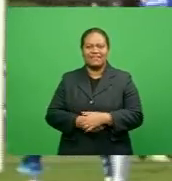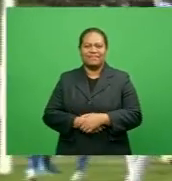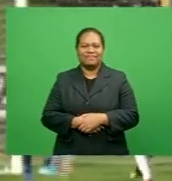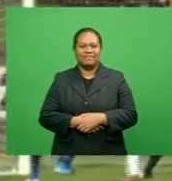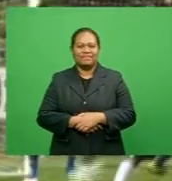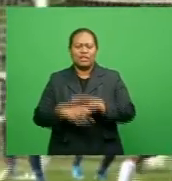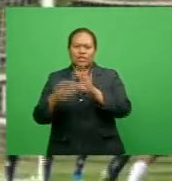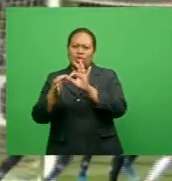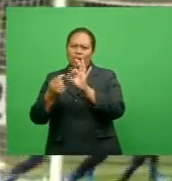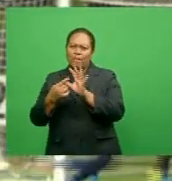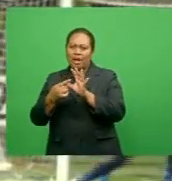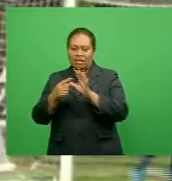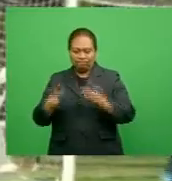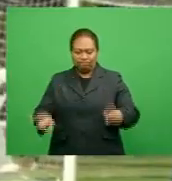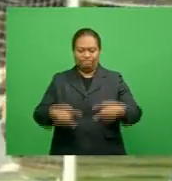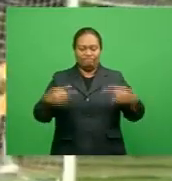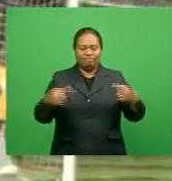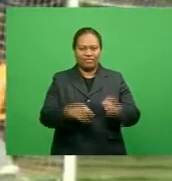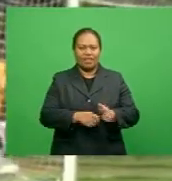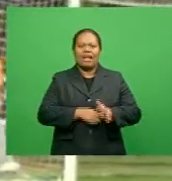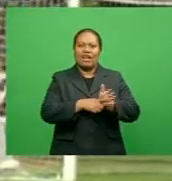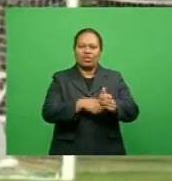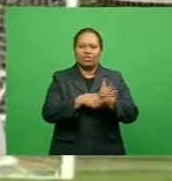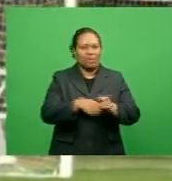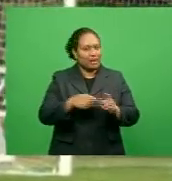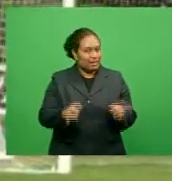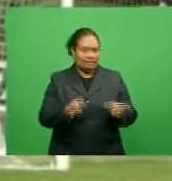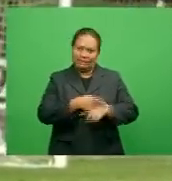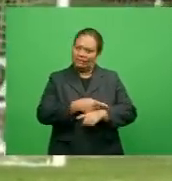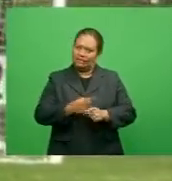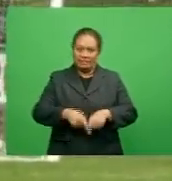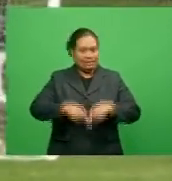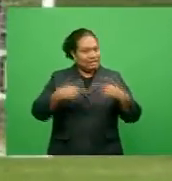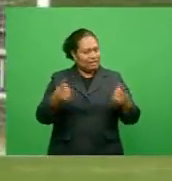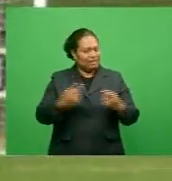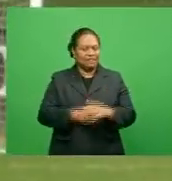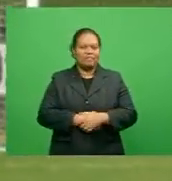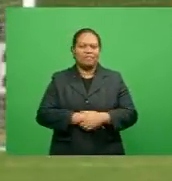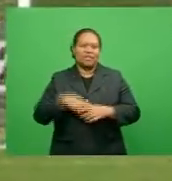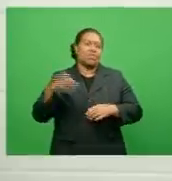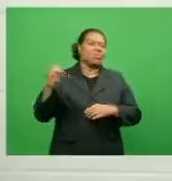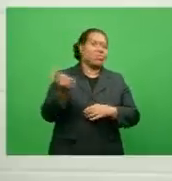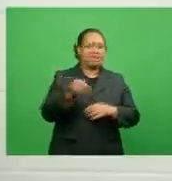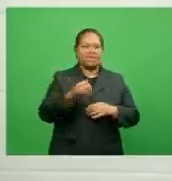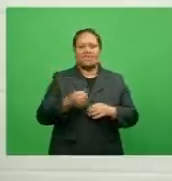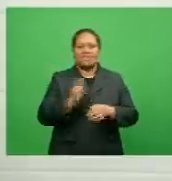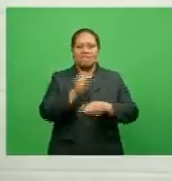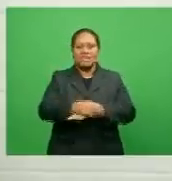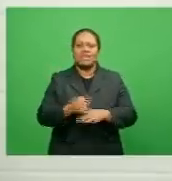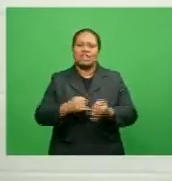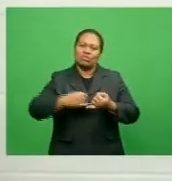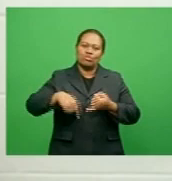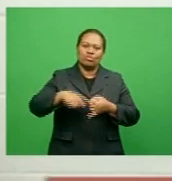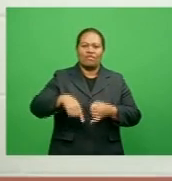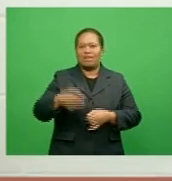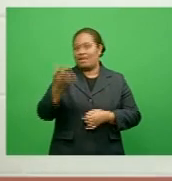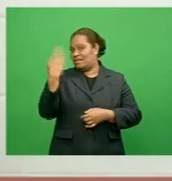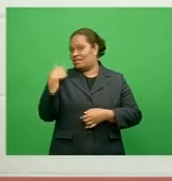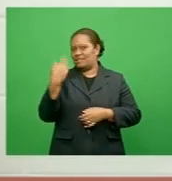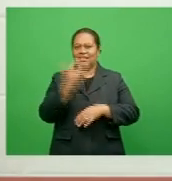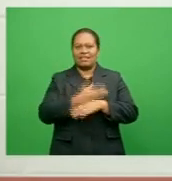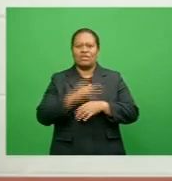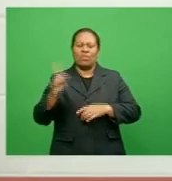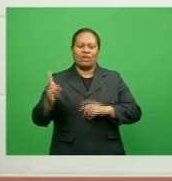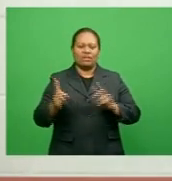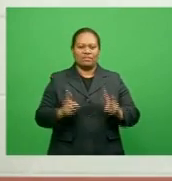Mba's opponent Lautoka has a different mentality tomorrow after holding Suva 1-1 last night. Mental toughness is very, very important to